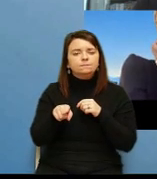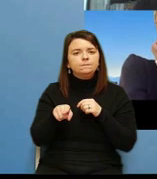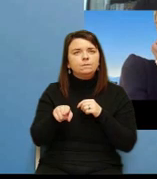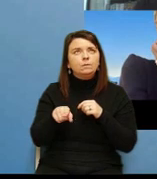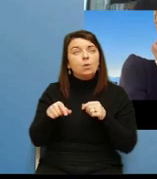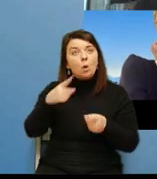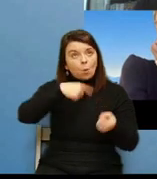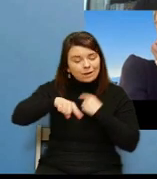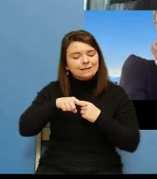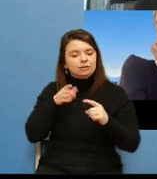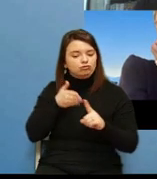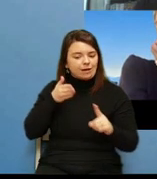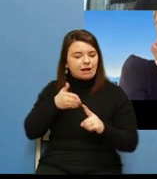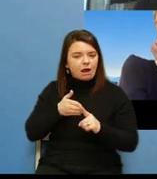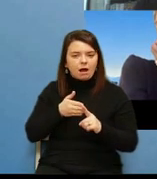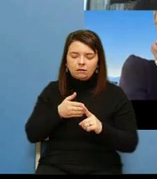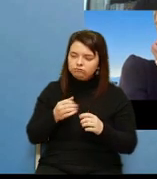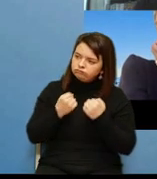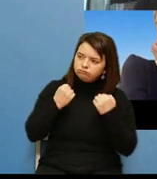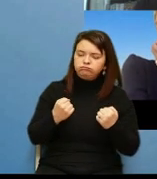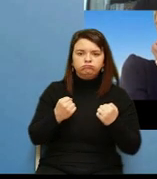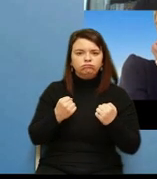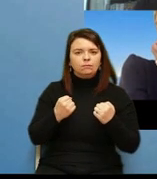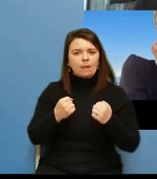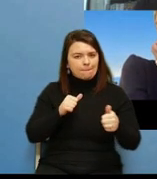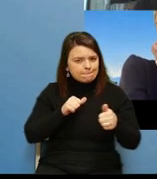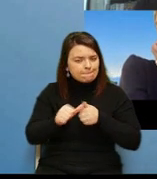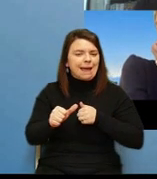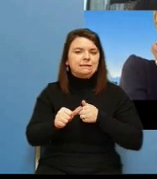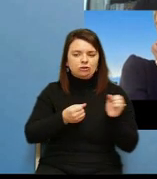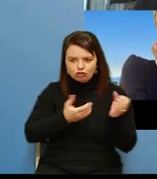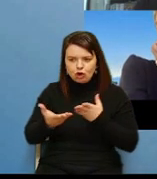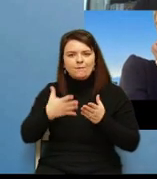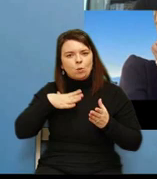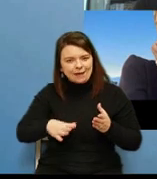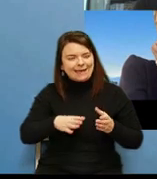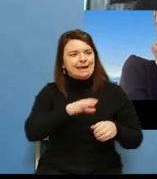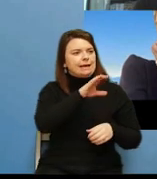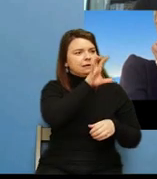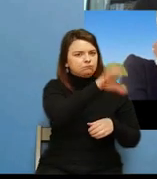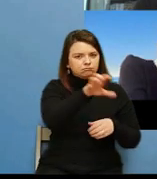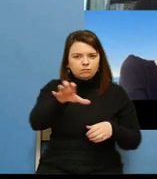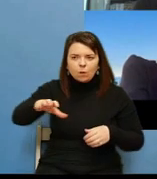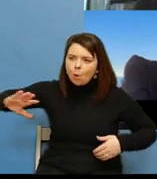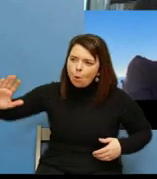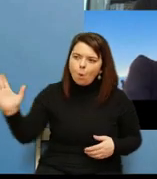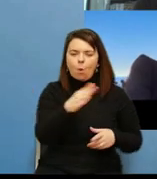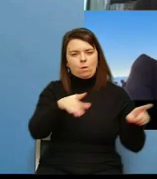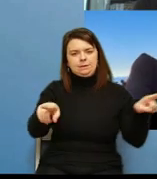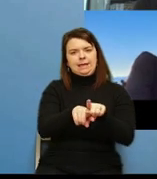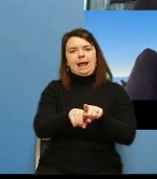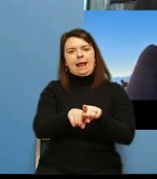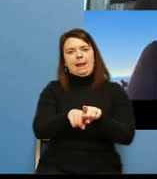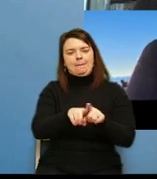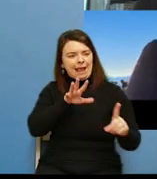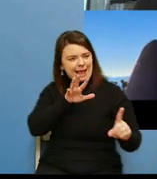of really raise with you about mobilisation is that we recognise really strongly to get the best out of these enhanced services, we need all practices